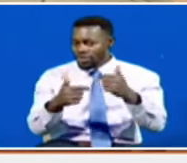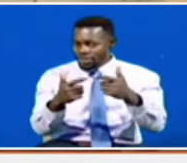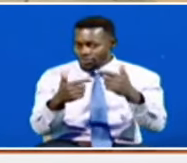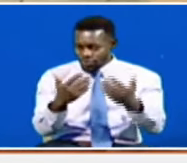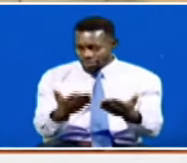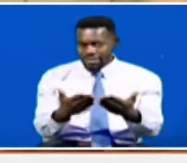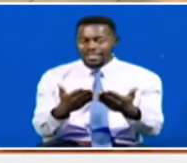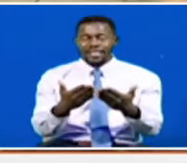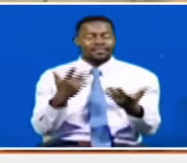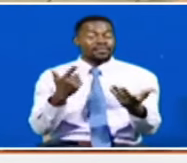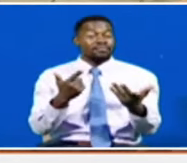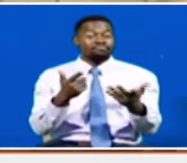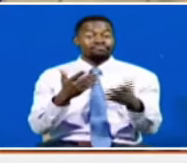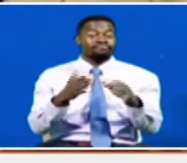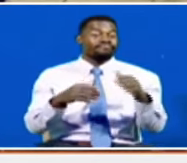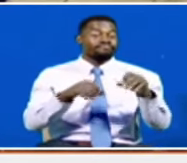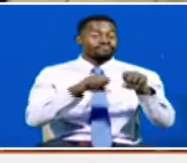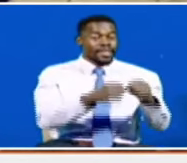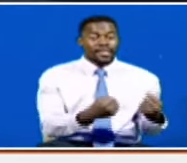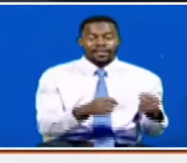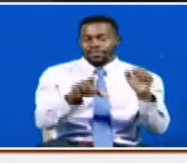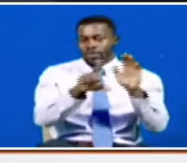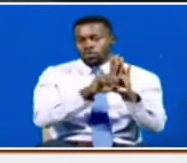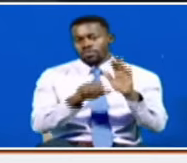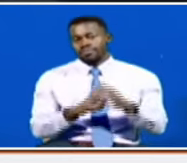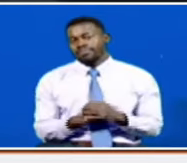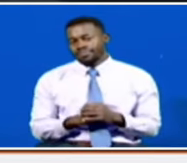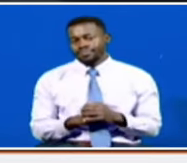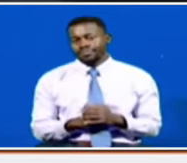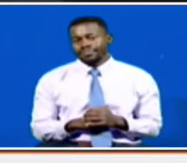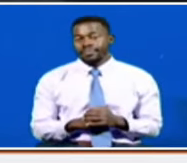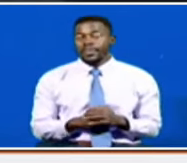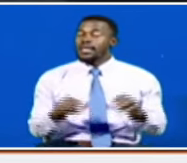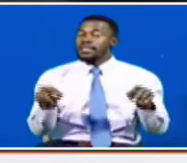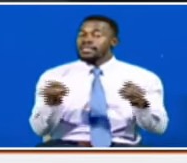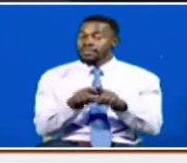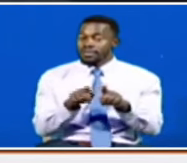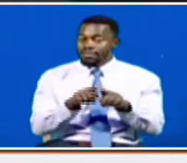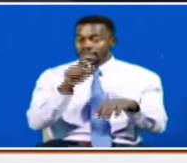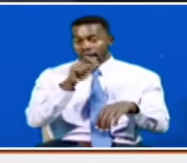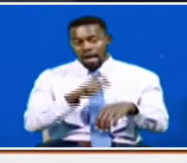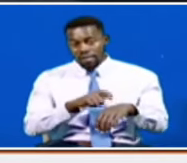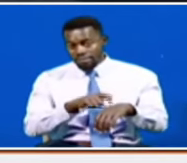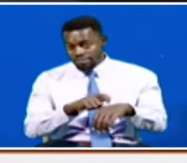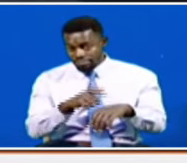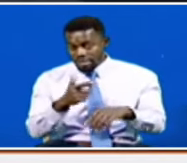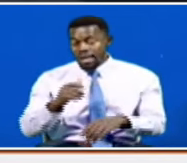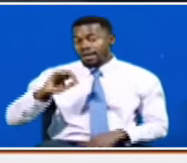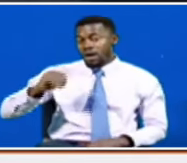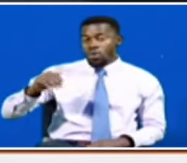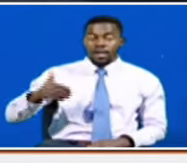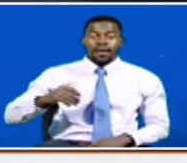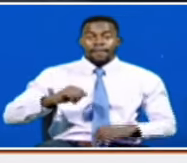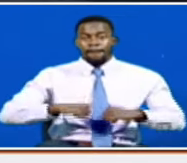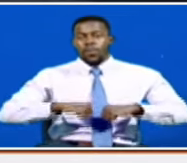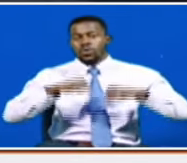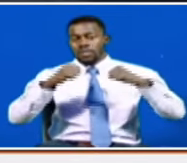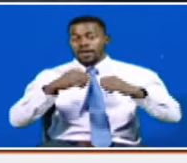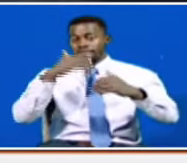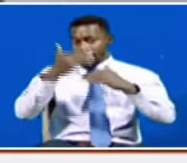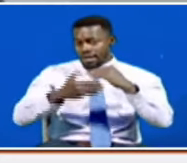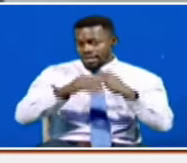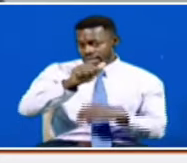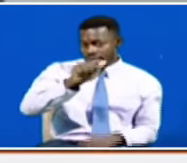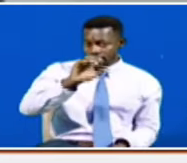breach and a violation and a disobedience of the court order. This marked a significant victory for the county boss after an anti-corruption